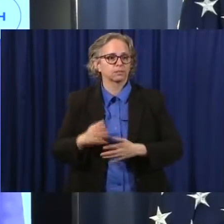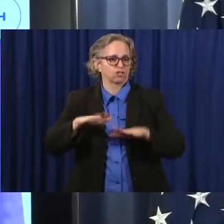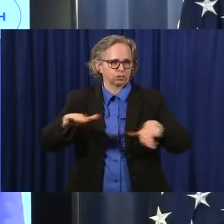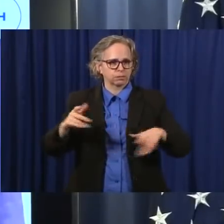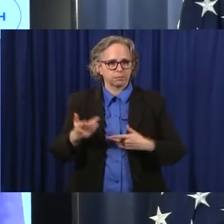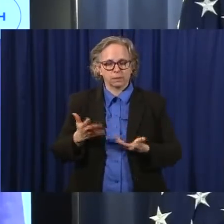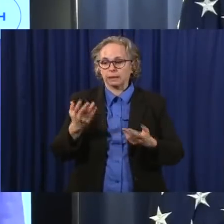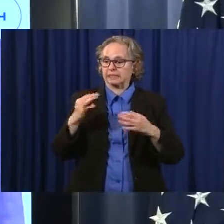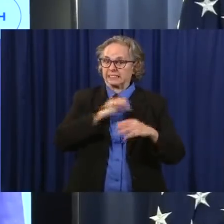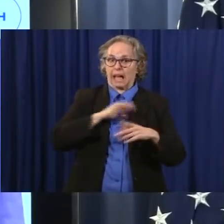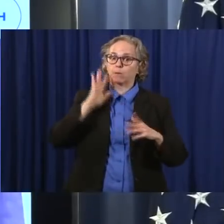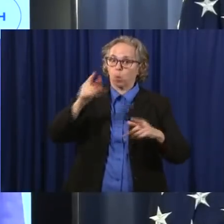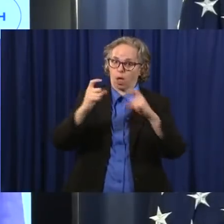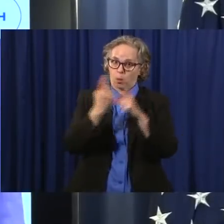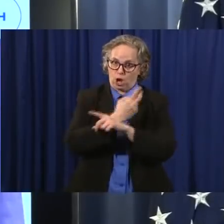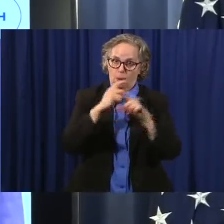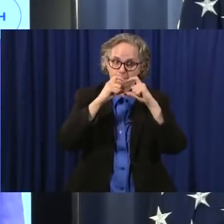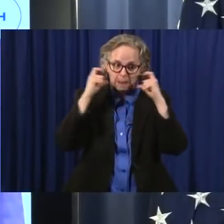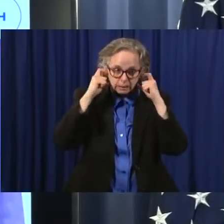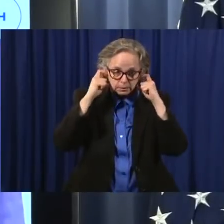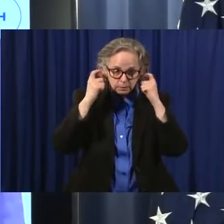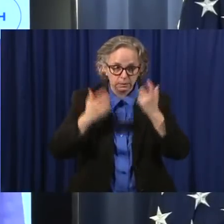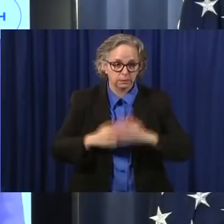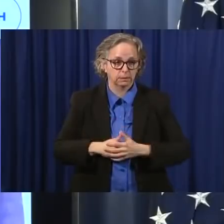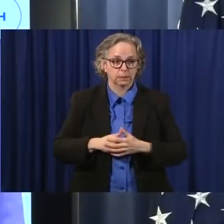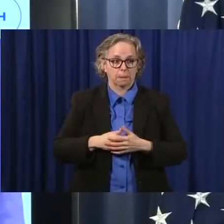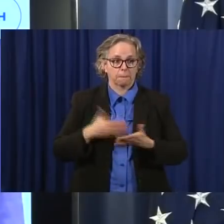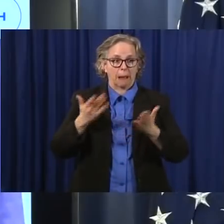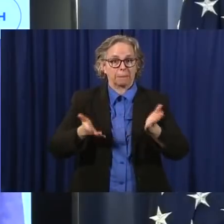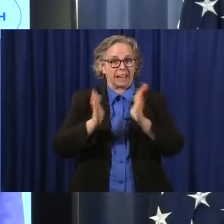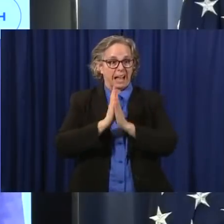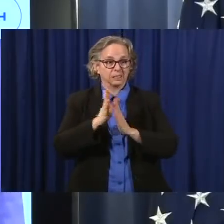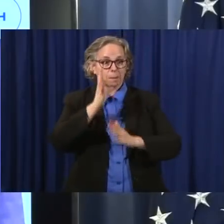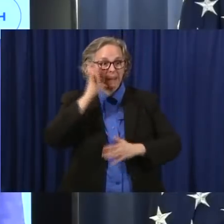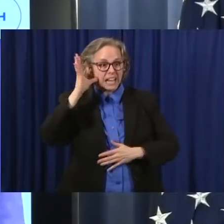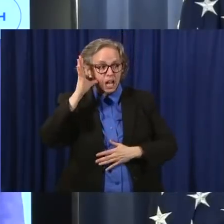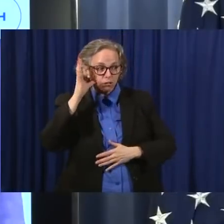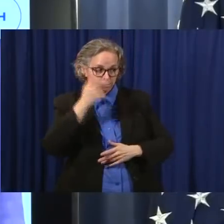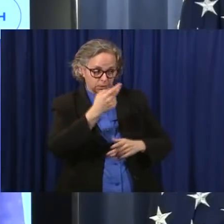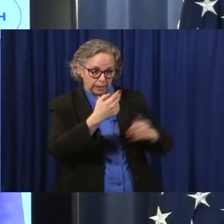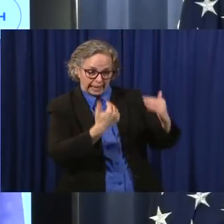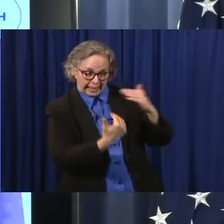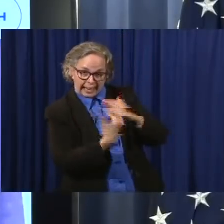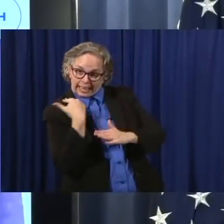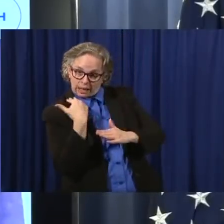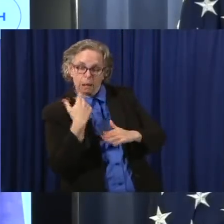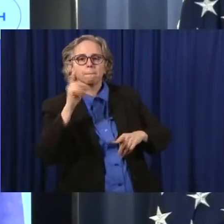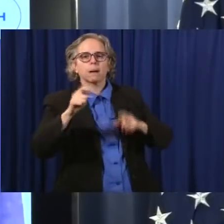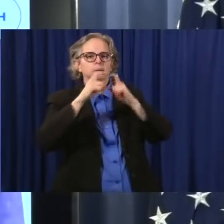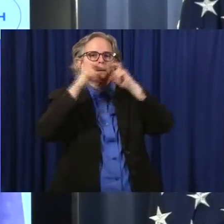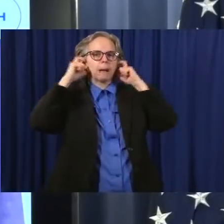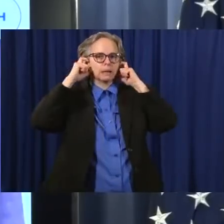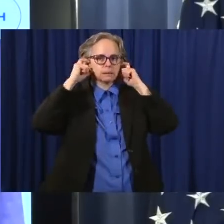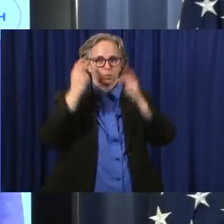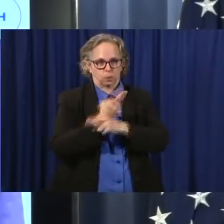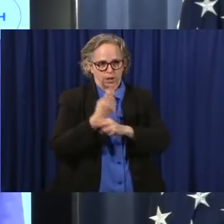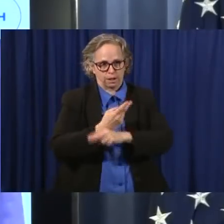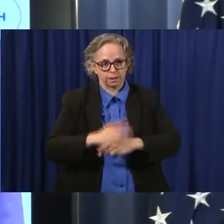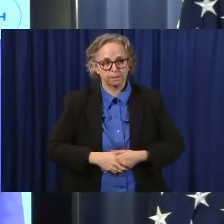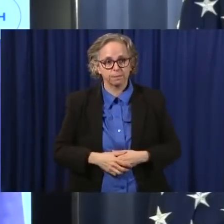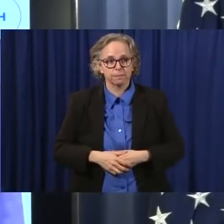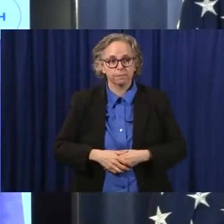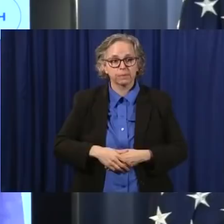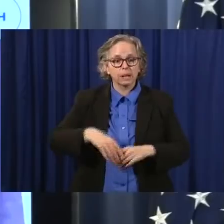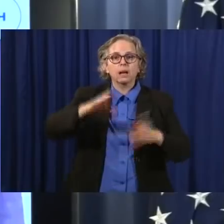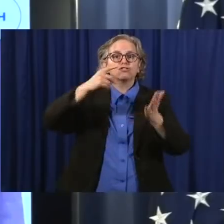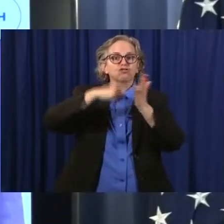will maybe ask the parents to wear masks as well. Daily temperature taking will be routine, and anyone with a